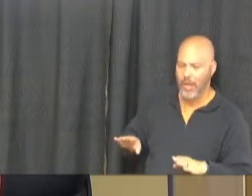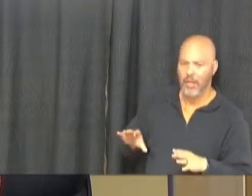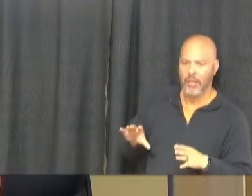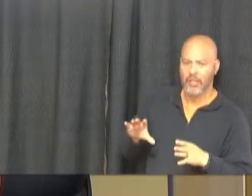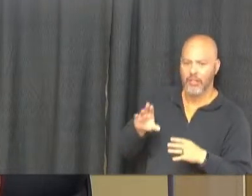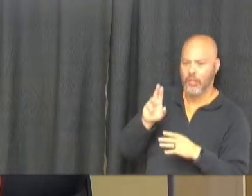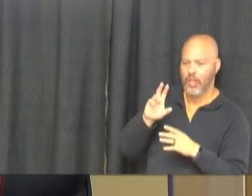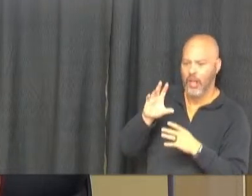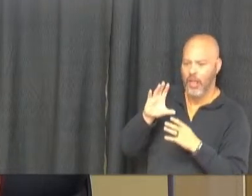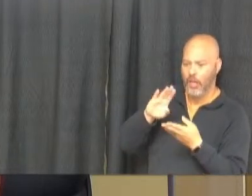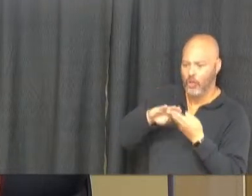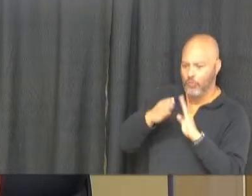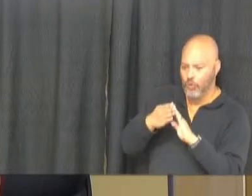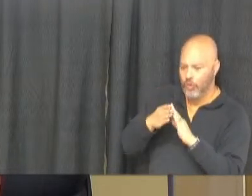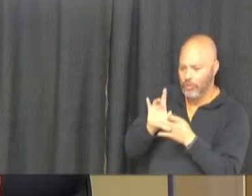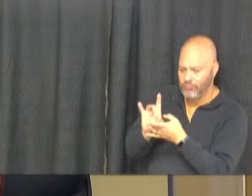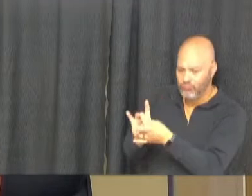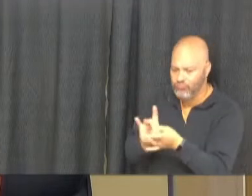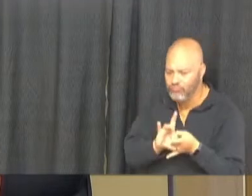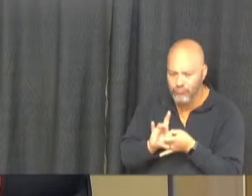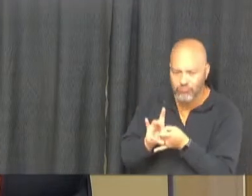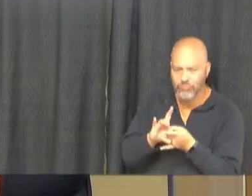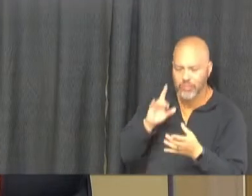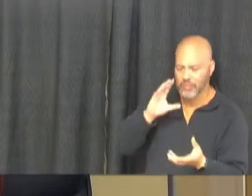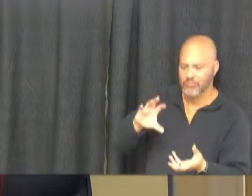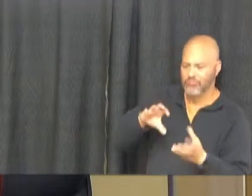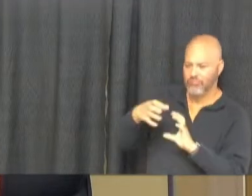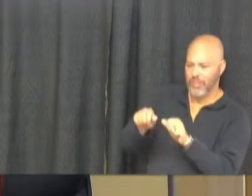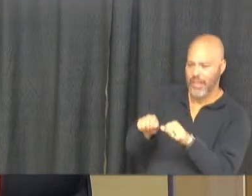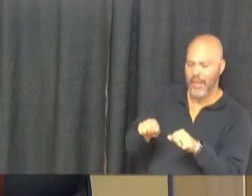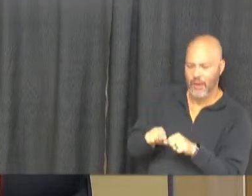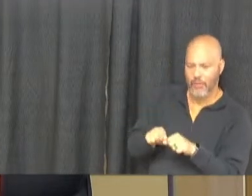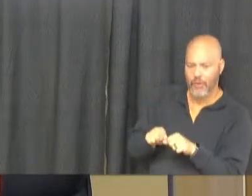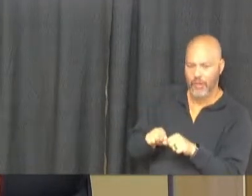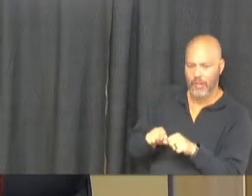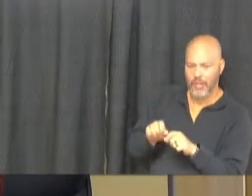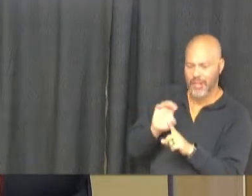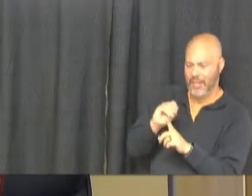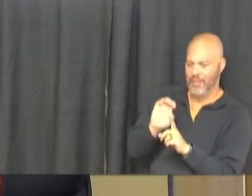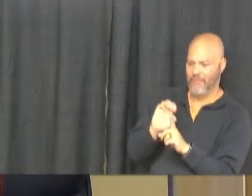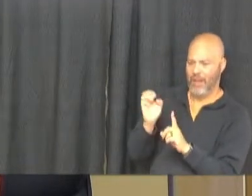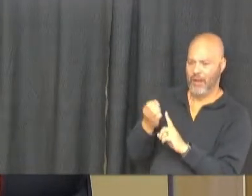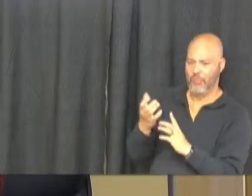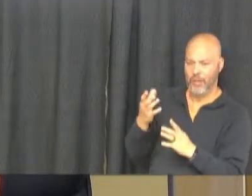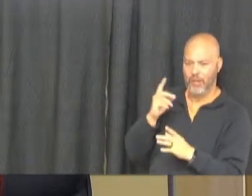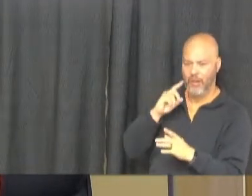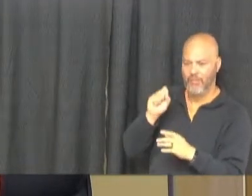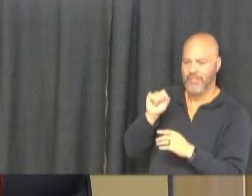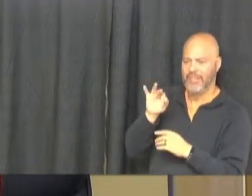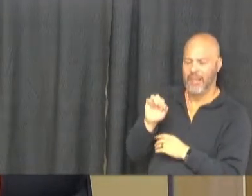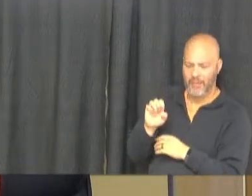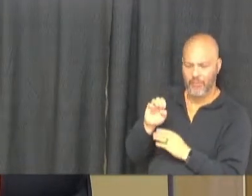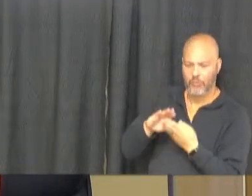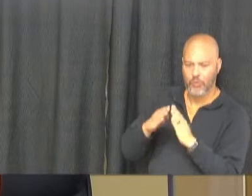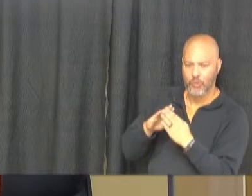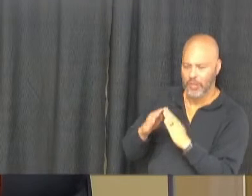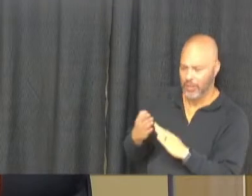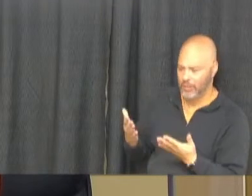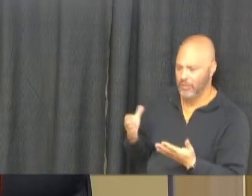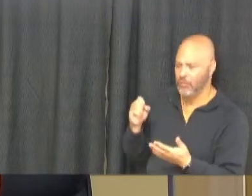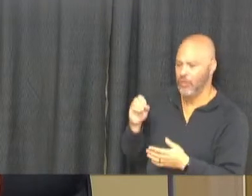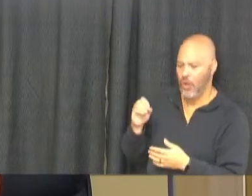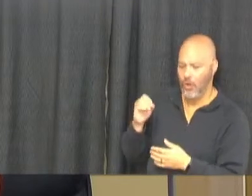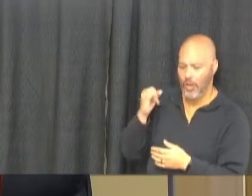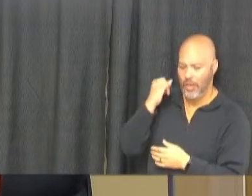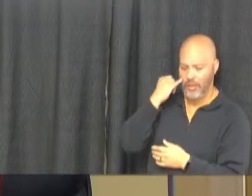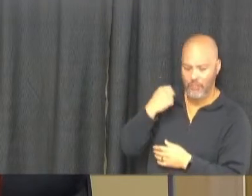community unity. It disrupts the setting and the environment of a safe community. So